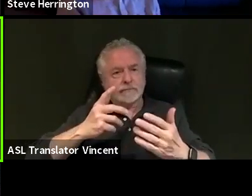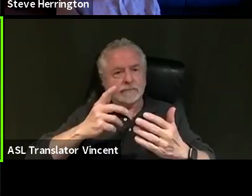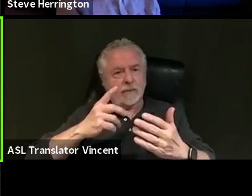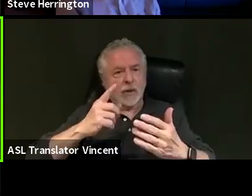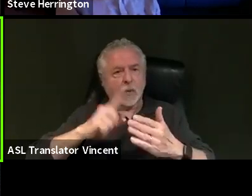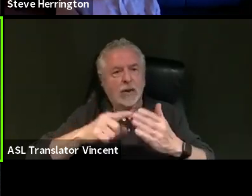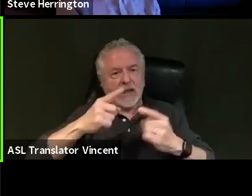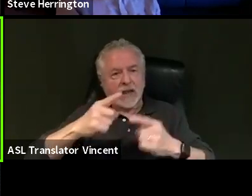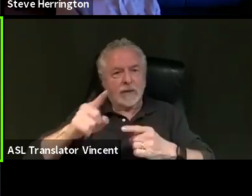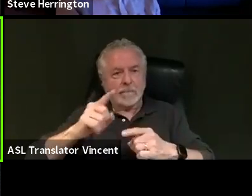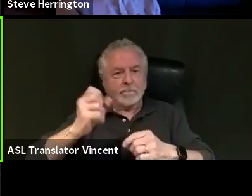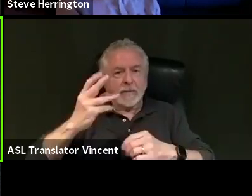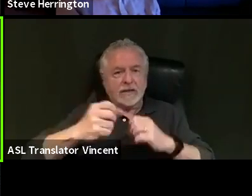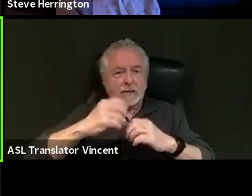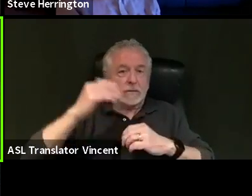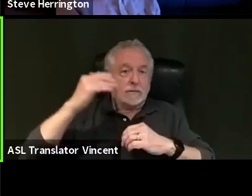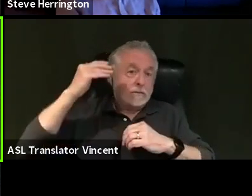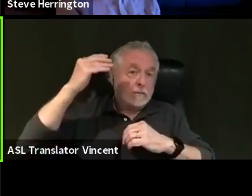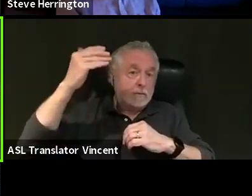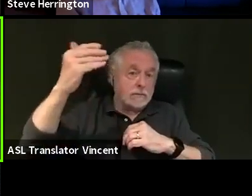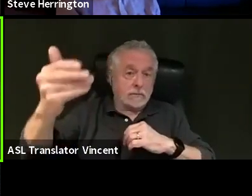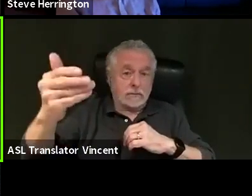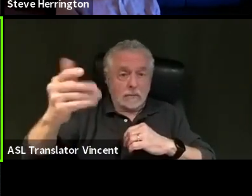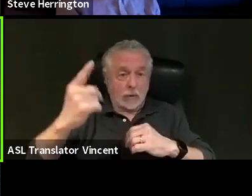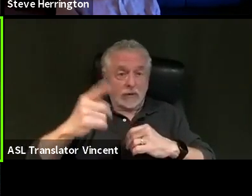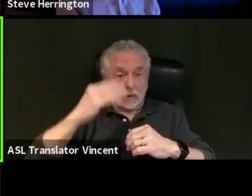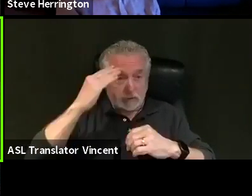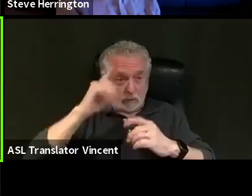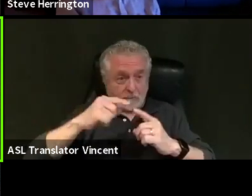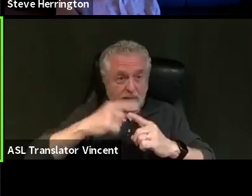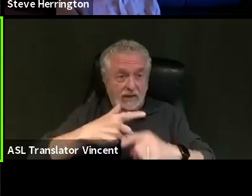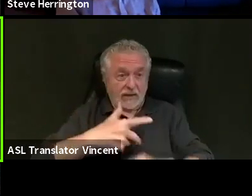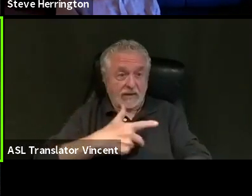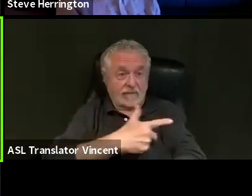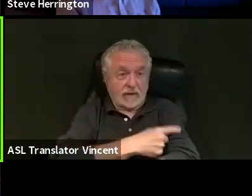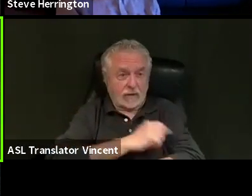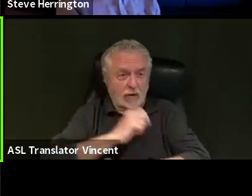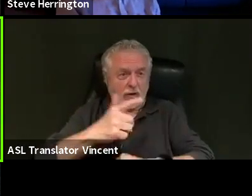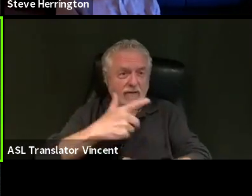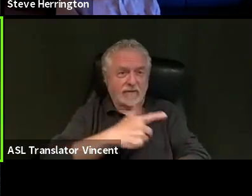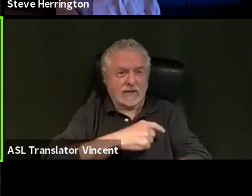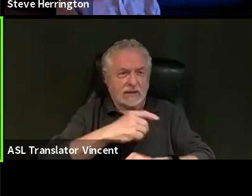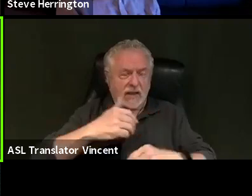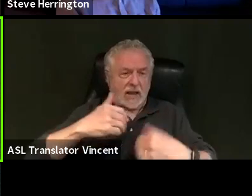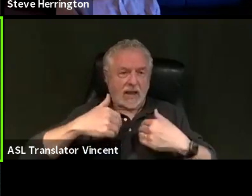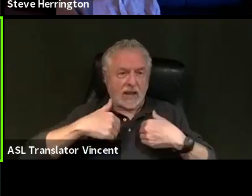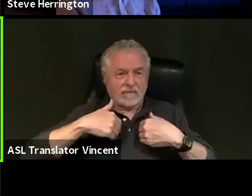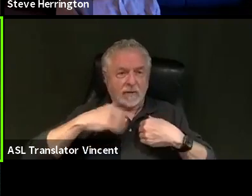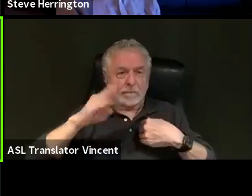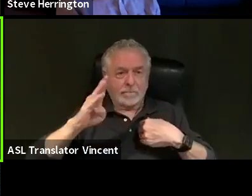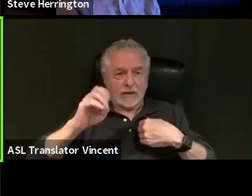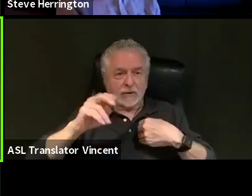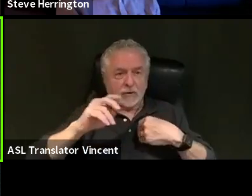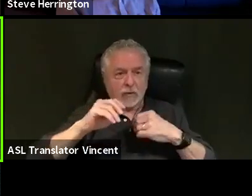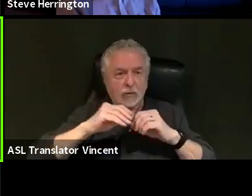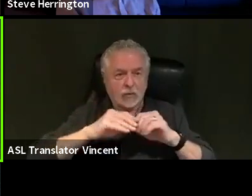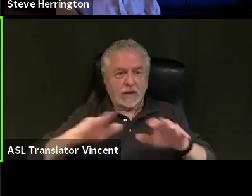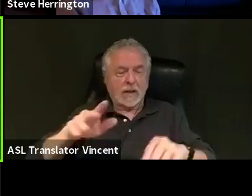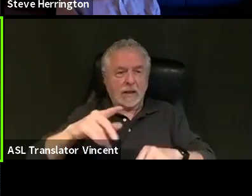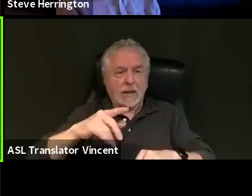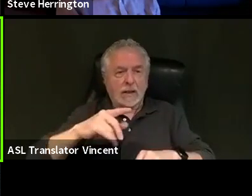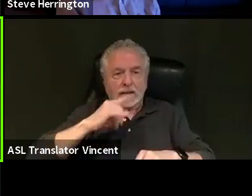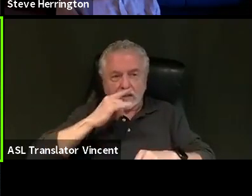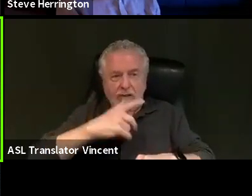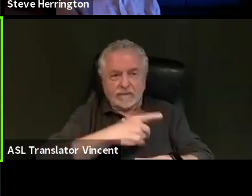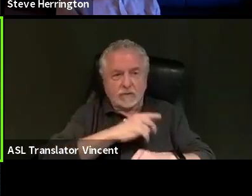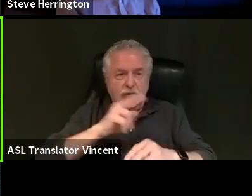what happens many, many years down the road? Well, one thing we know about vaccines, all vaccines that have been released, all the pediatric